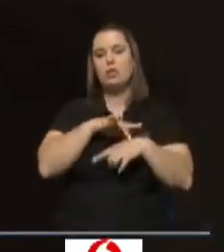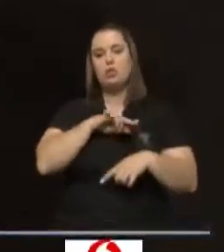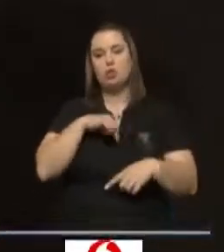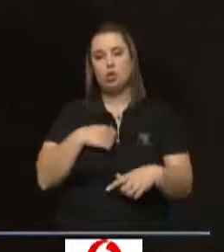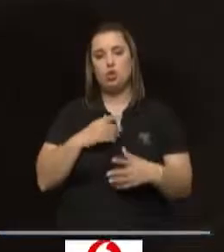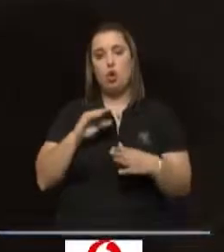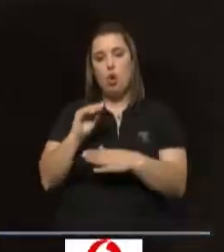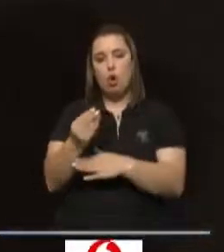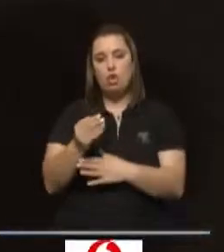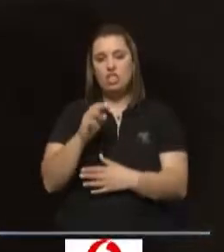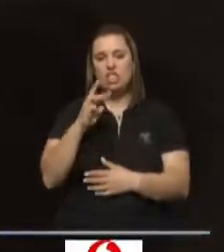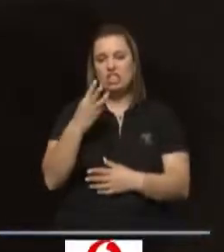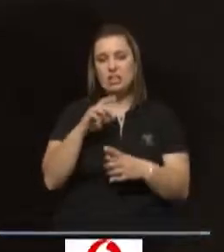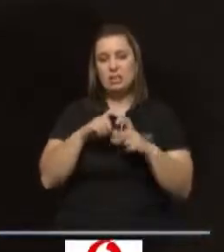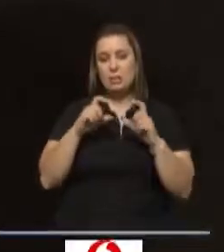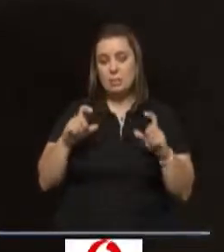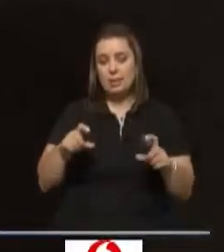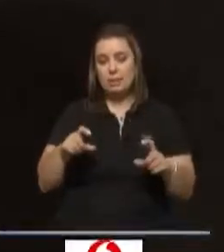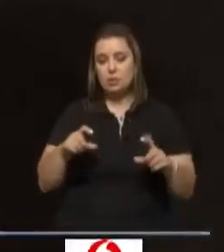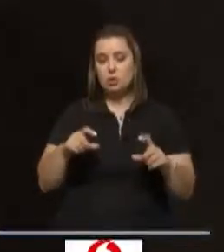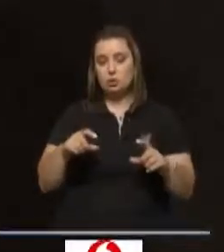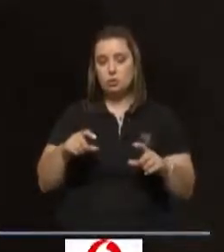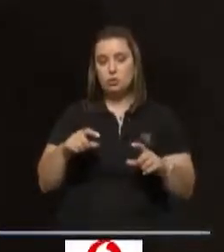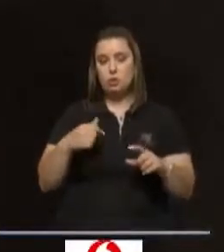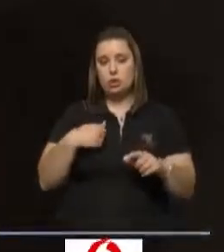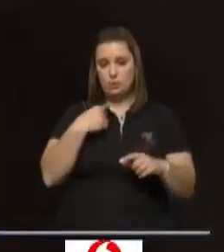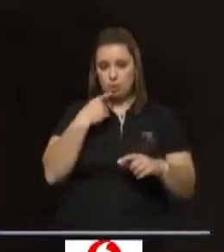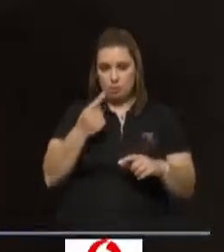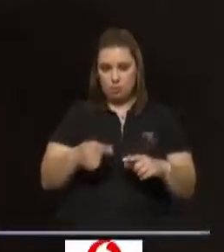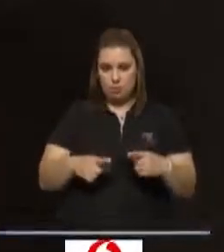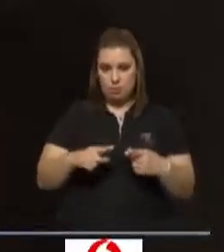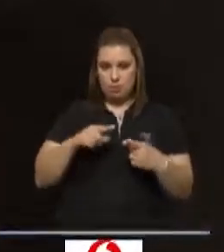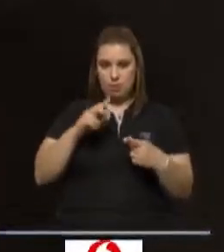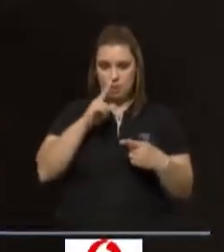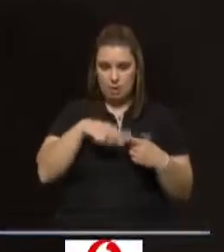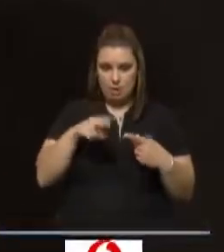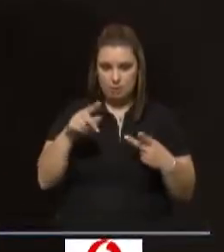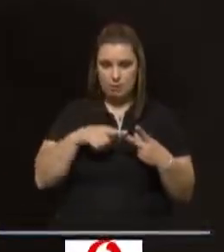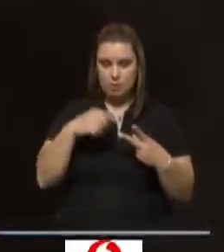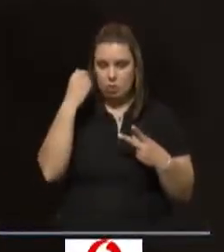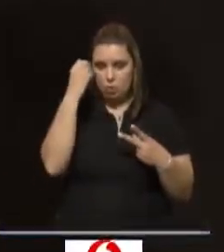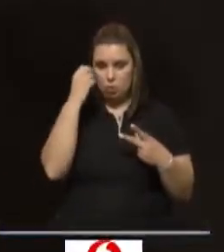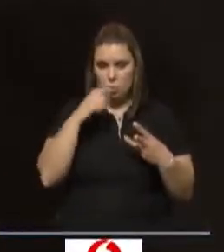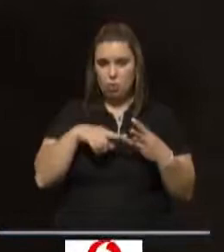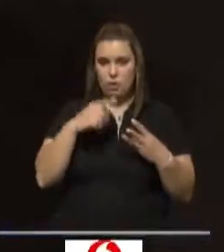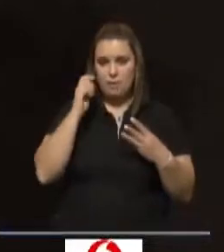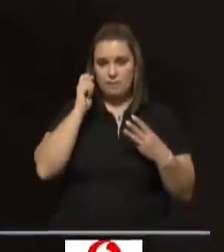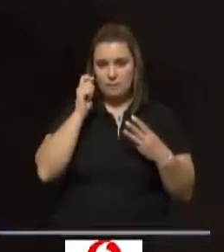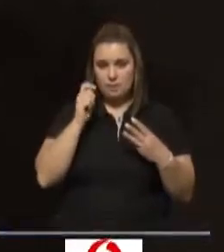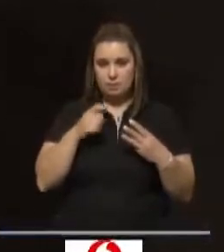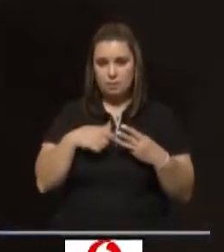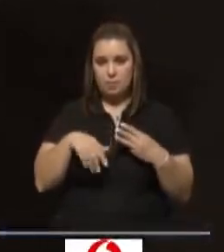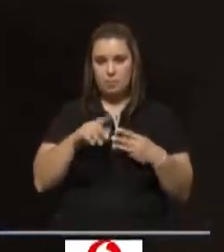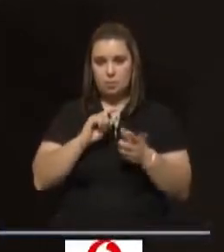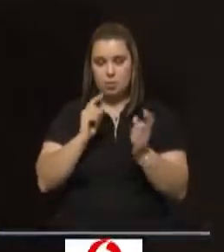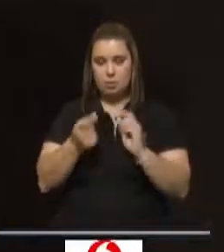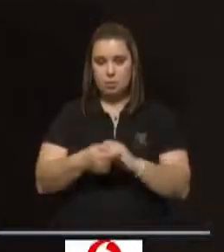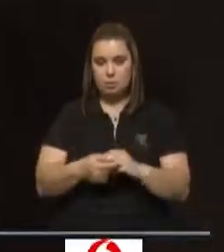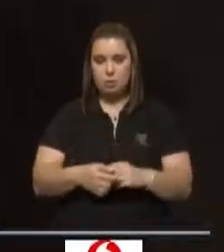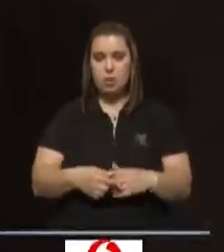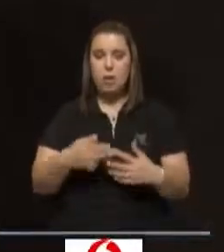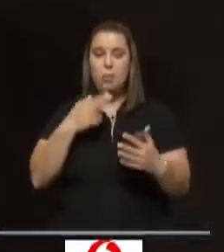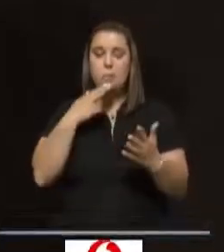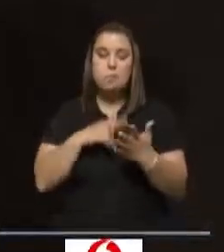traffic on our networks has origin in three companies that are named Netflix, Google, and Facebook. Not in this order,